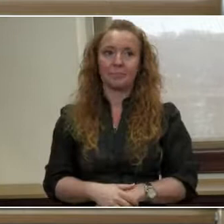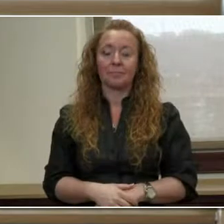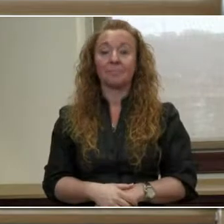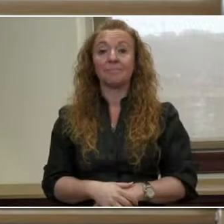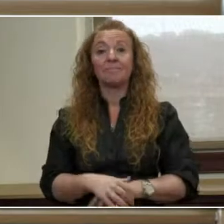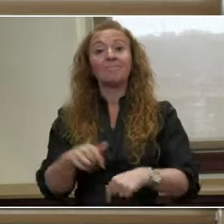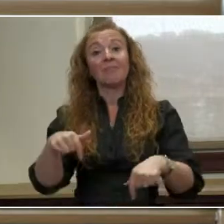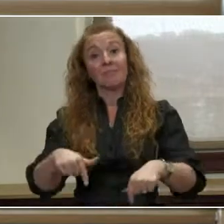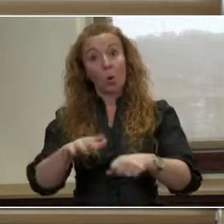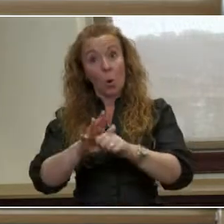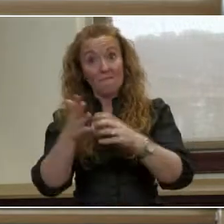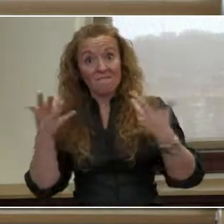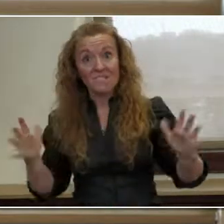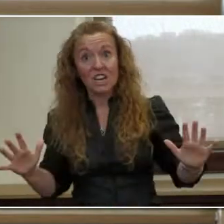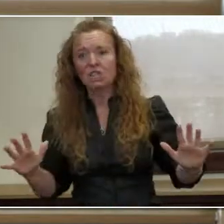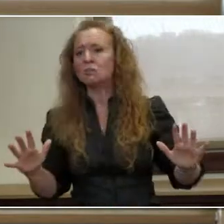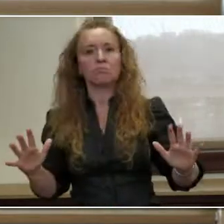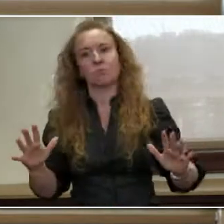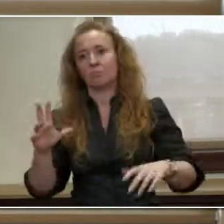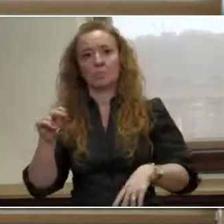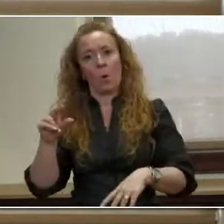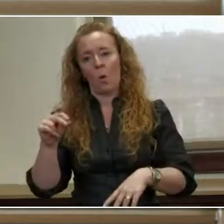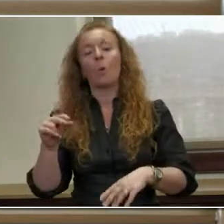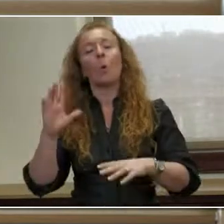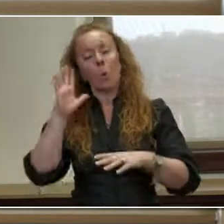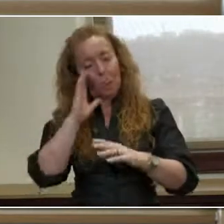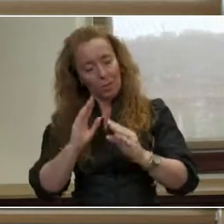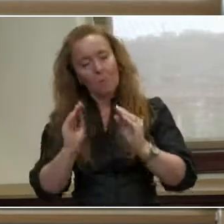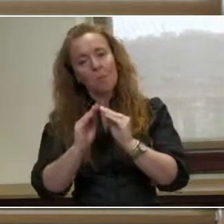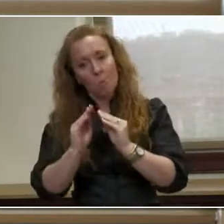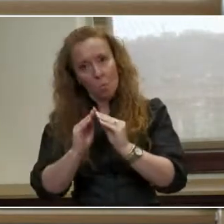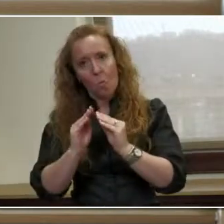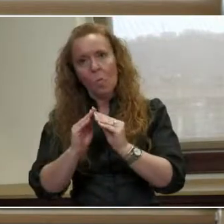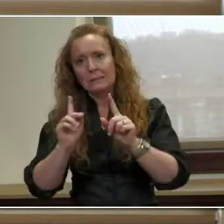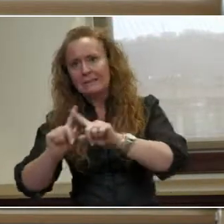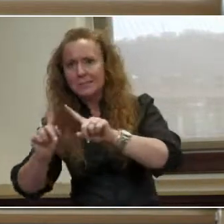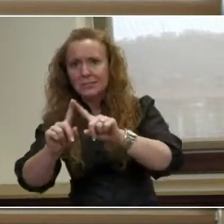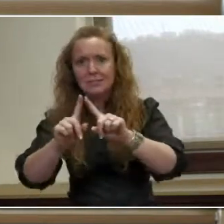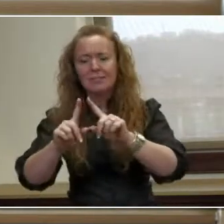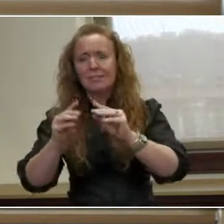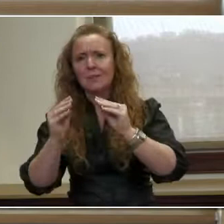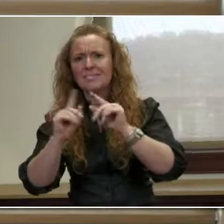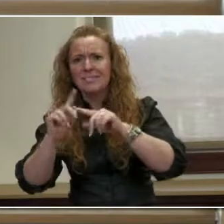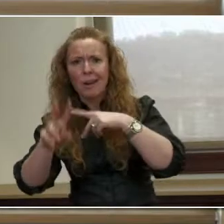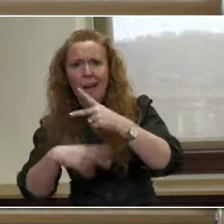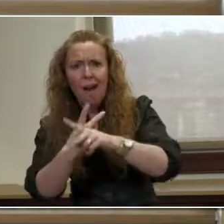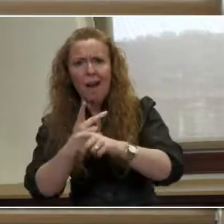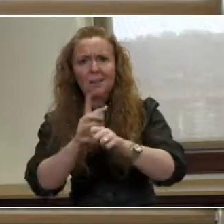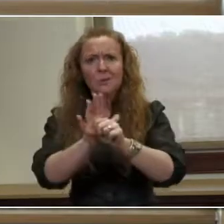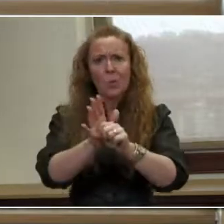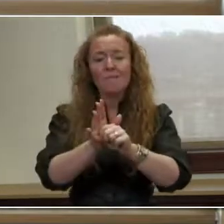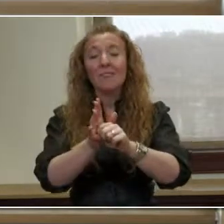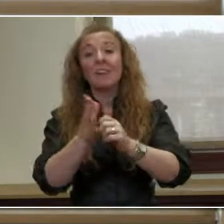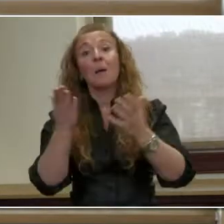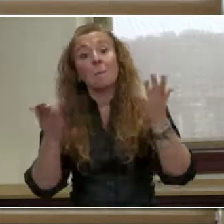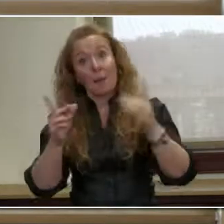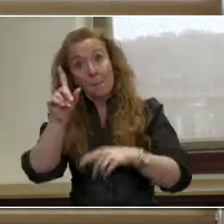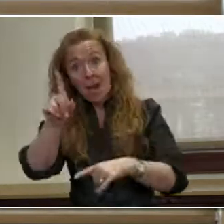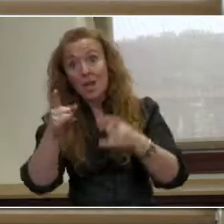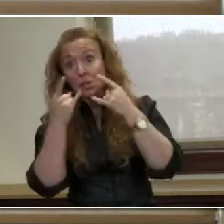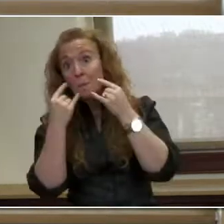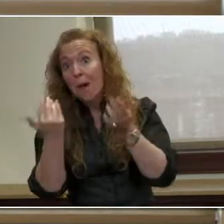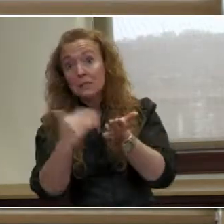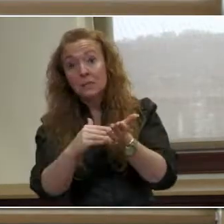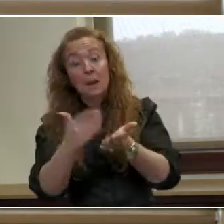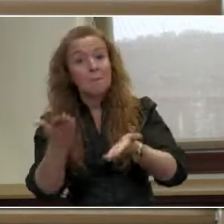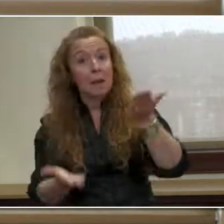The pandemic is not over. There will likely be more phases, possibly new surges and variants, and you may be asked to wear a mask again for a